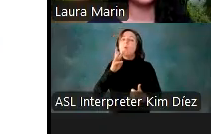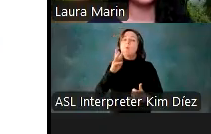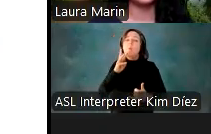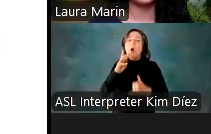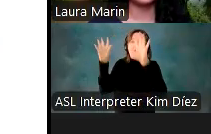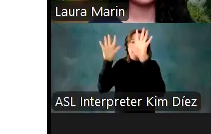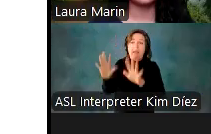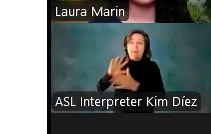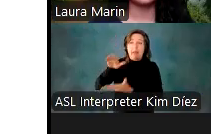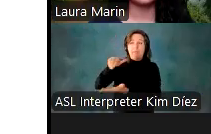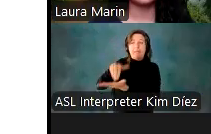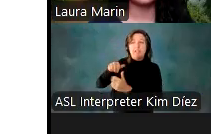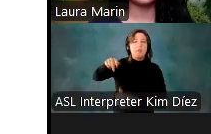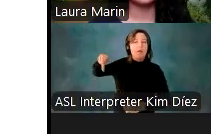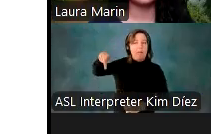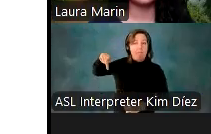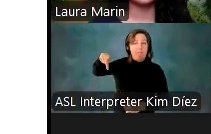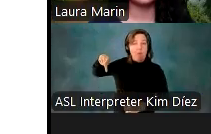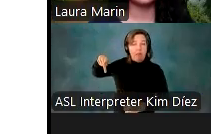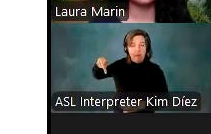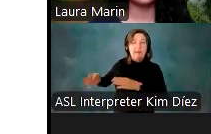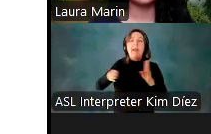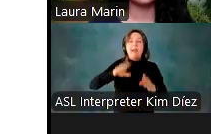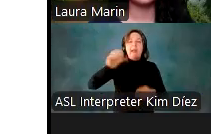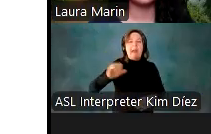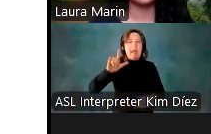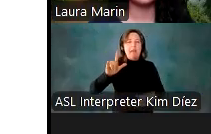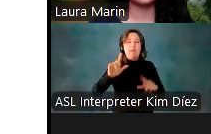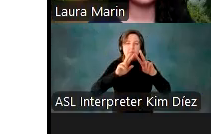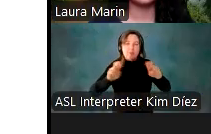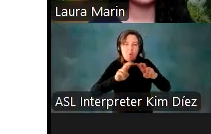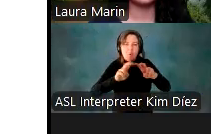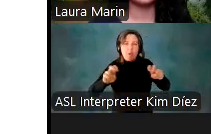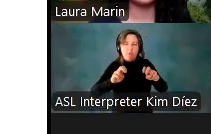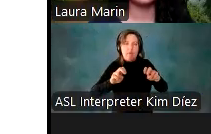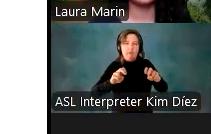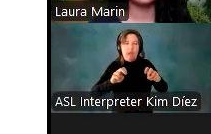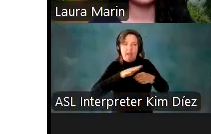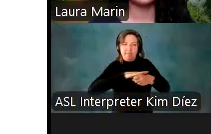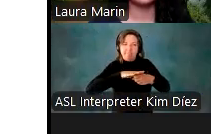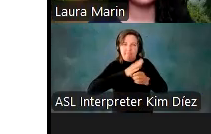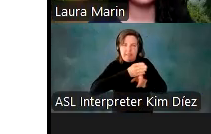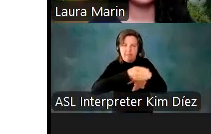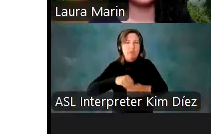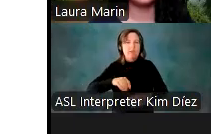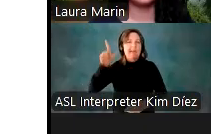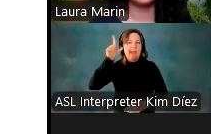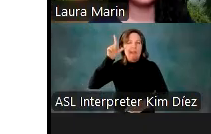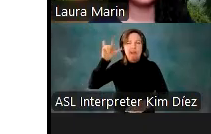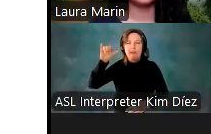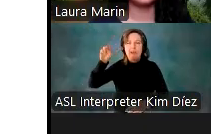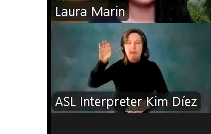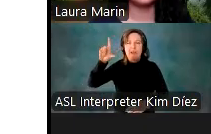in Portland and the Soil Survey Division in Lincoln. And the idea was, with